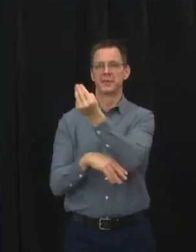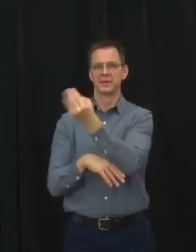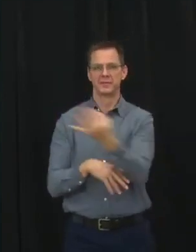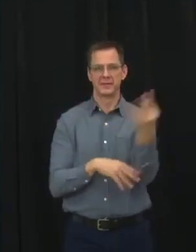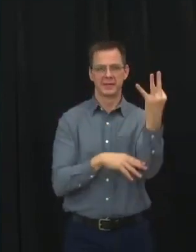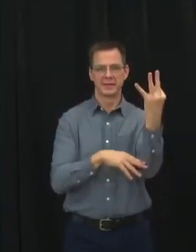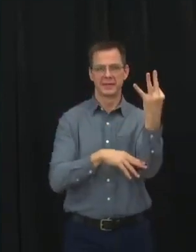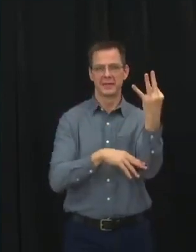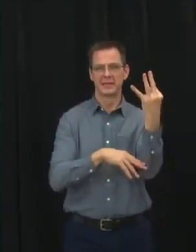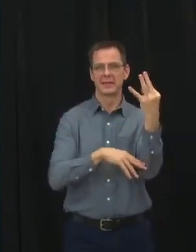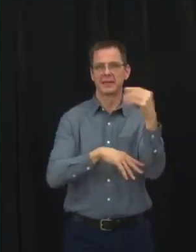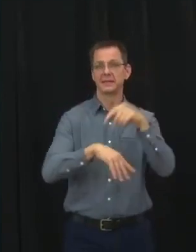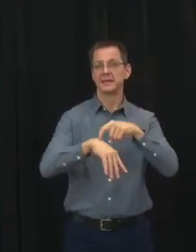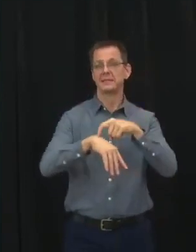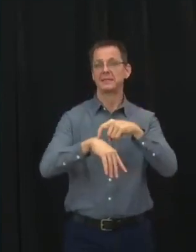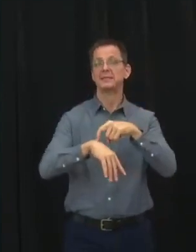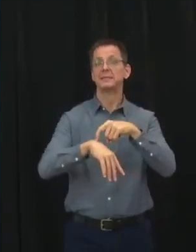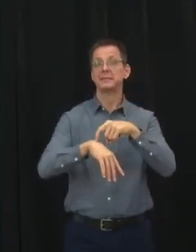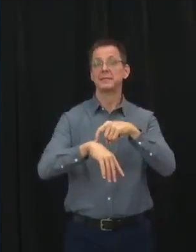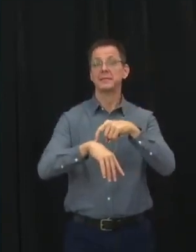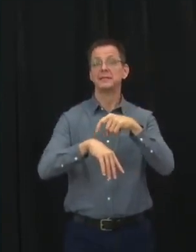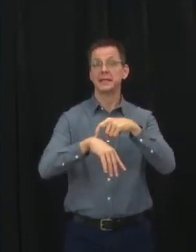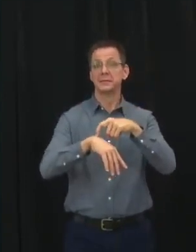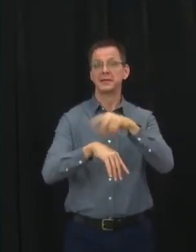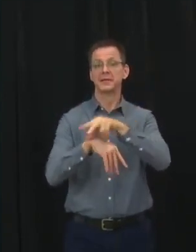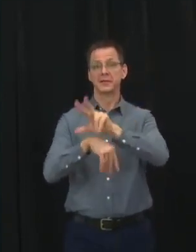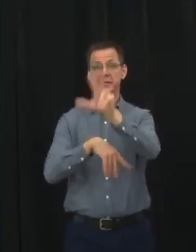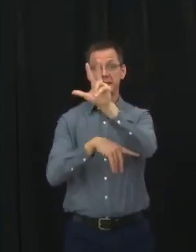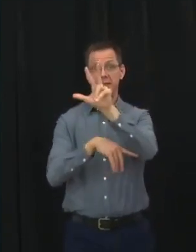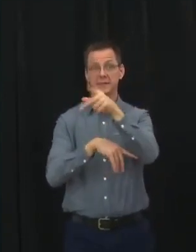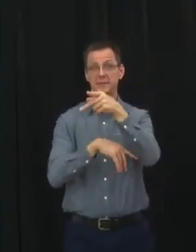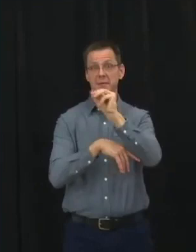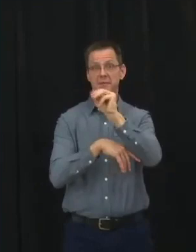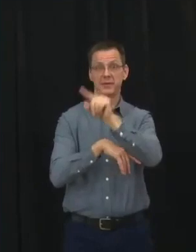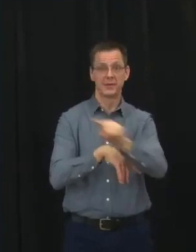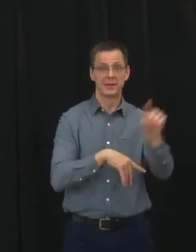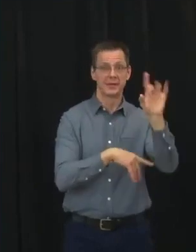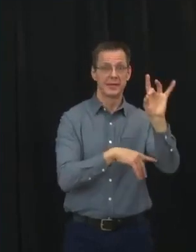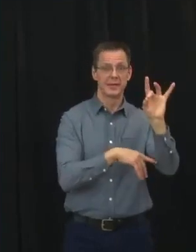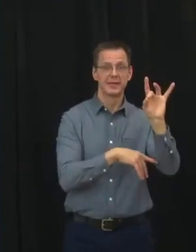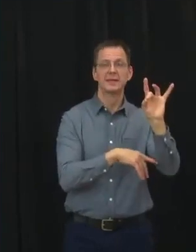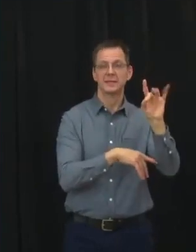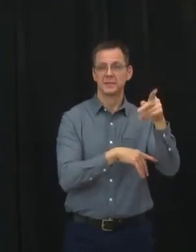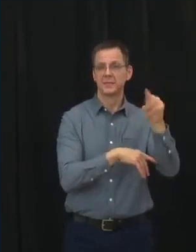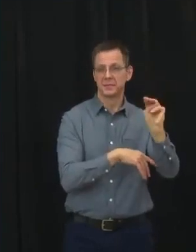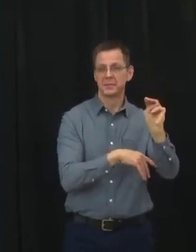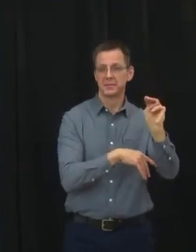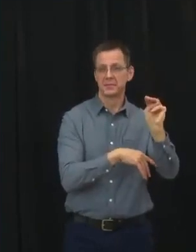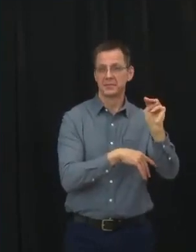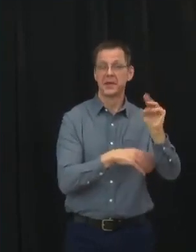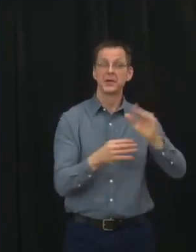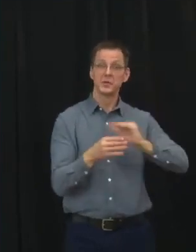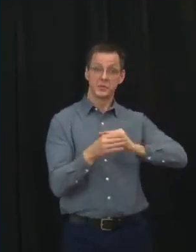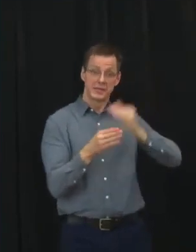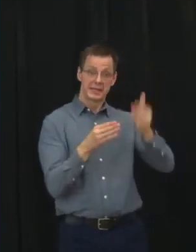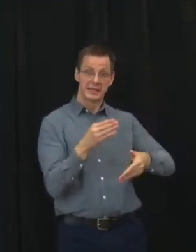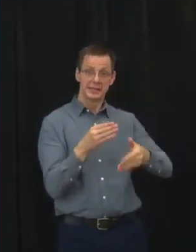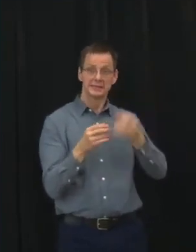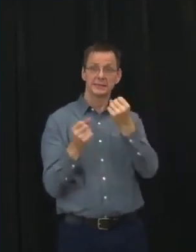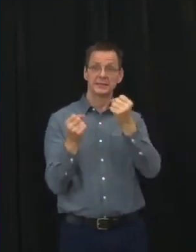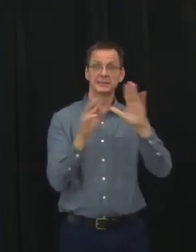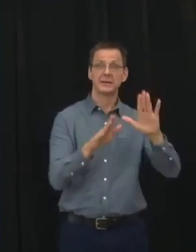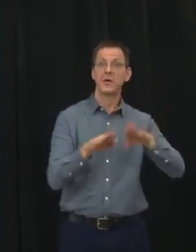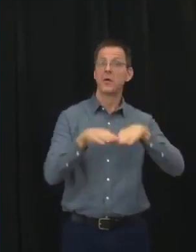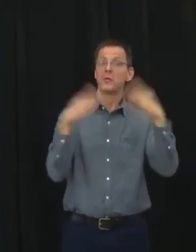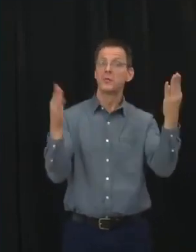The afternoon until 6 p.m. on Saturday and Sunday. After March 16 demand will be assessed to